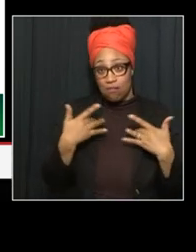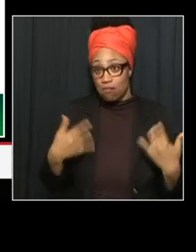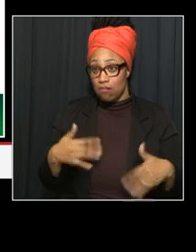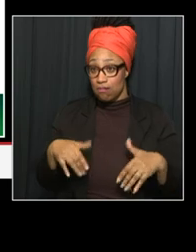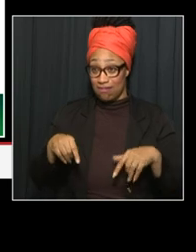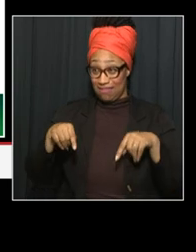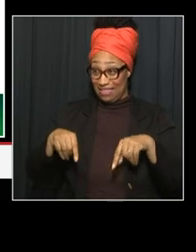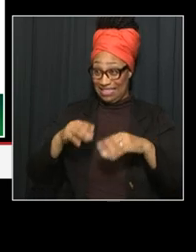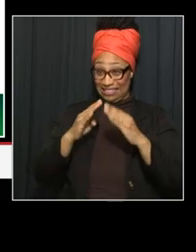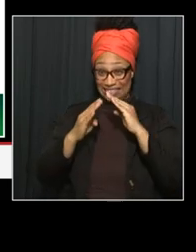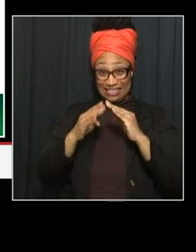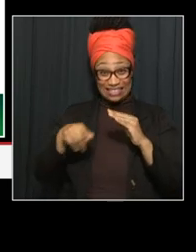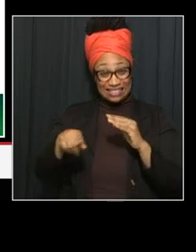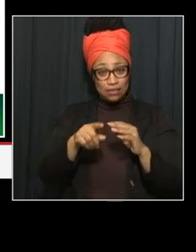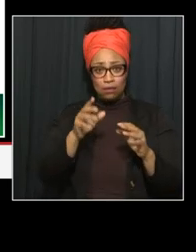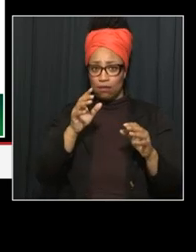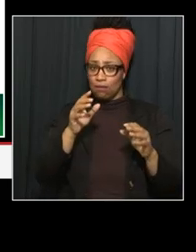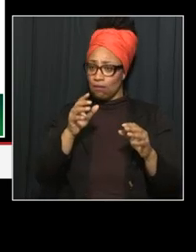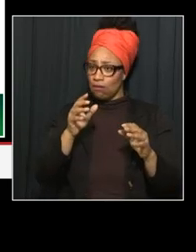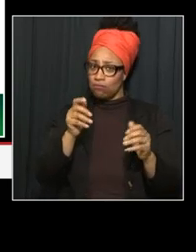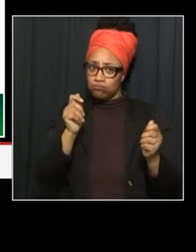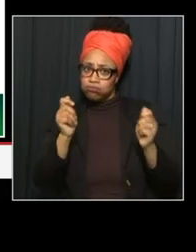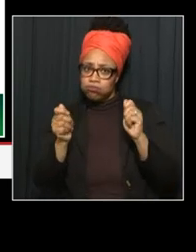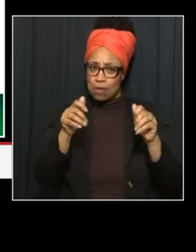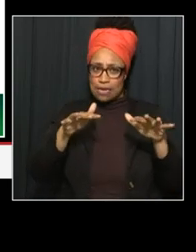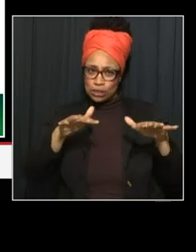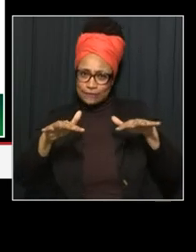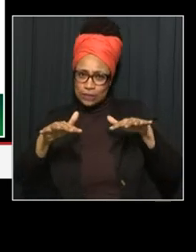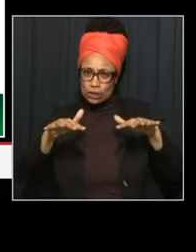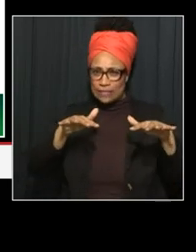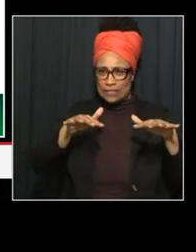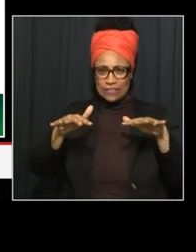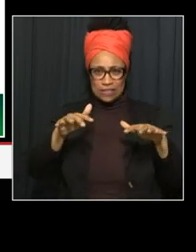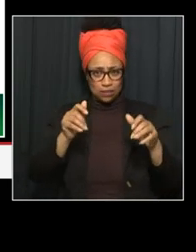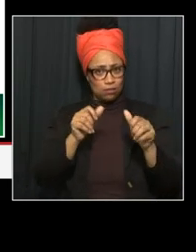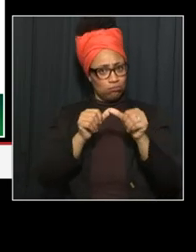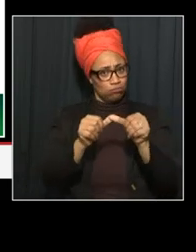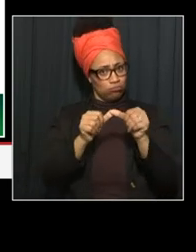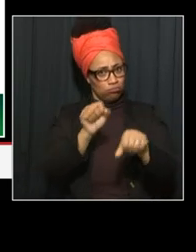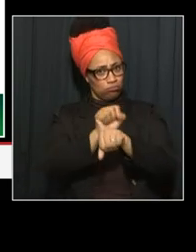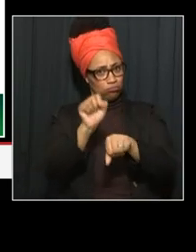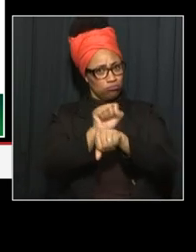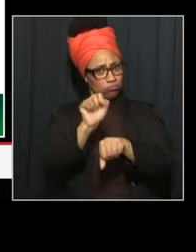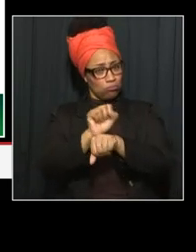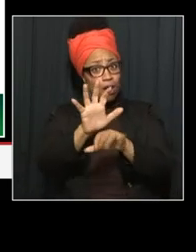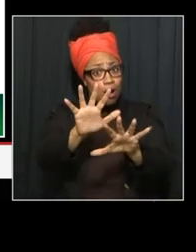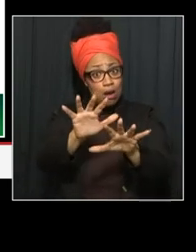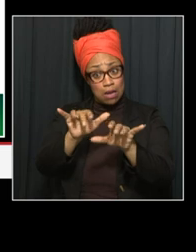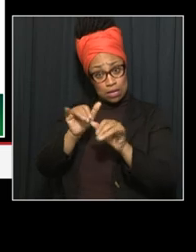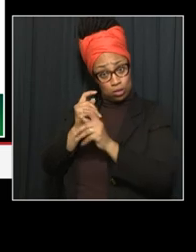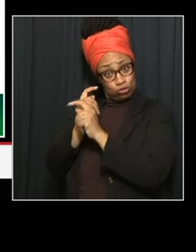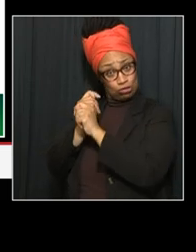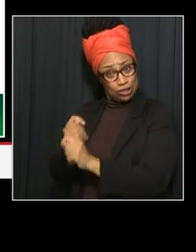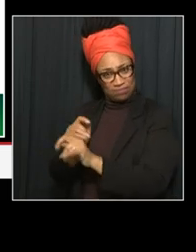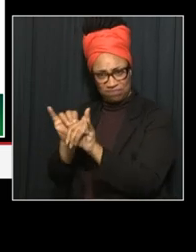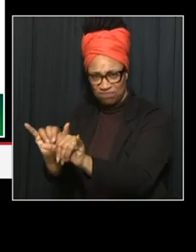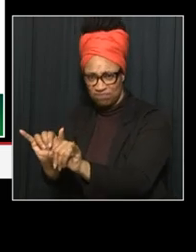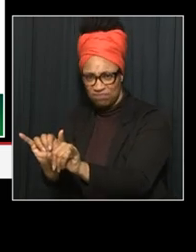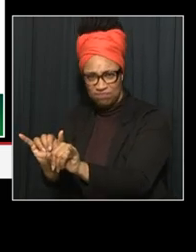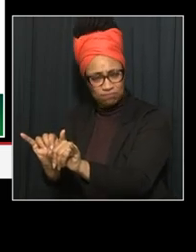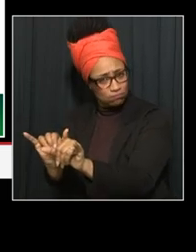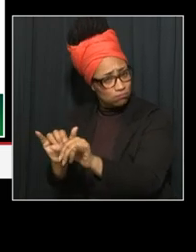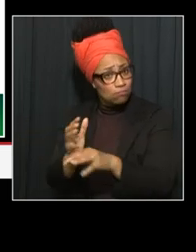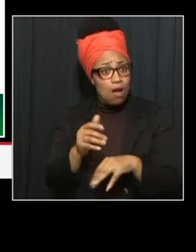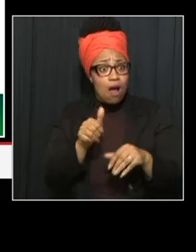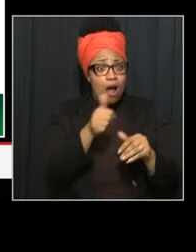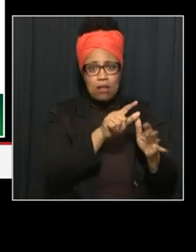we still have those old school practices and habits. That's why the mayor has been very intentional about